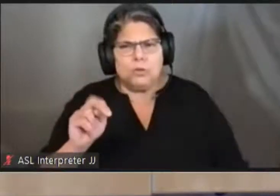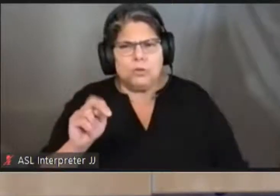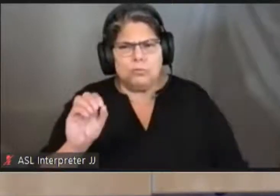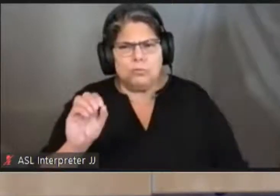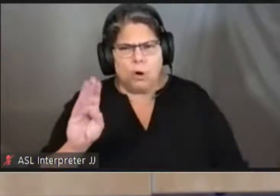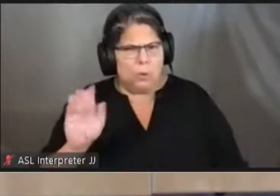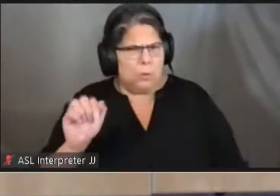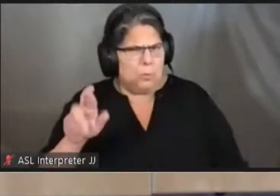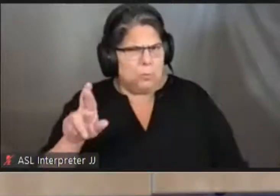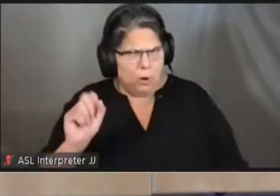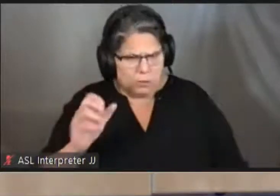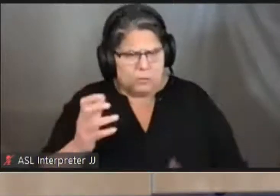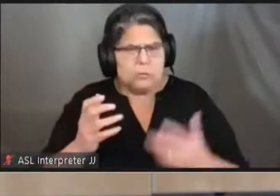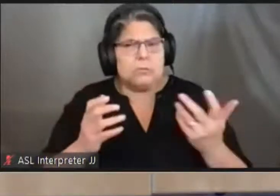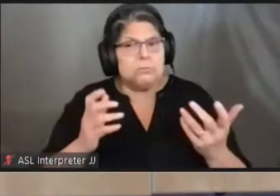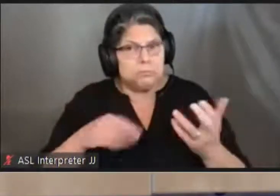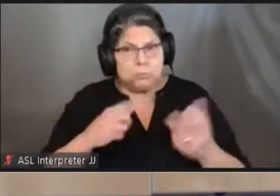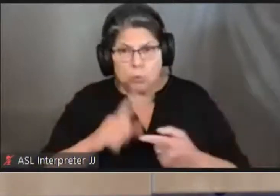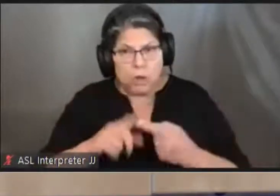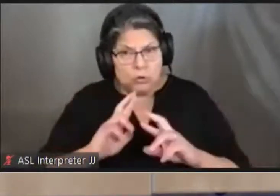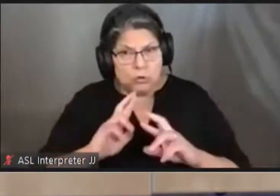ready.